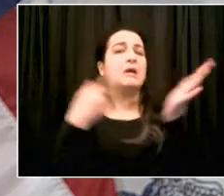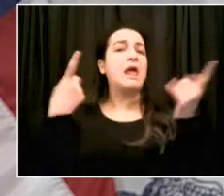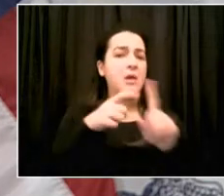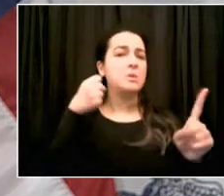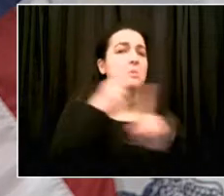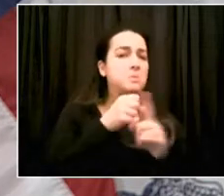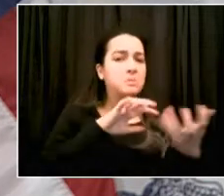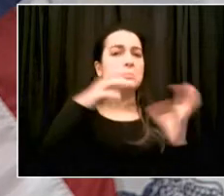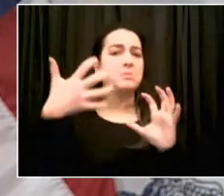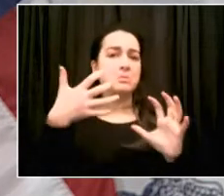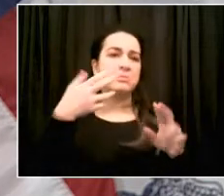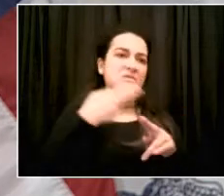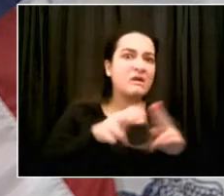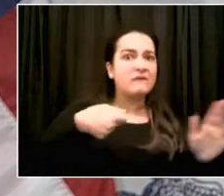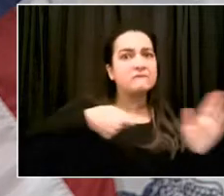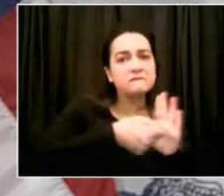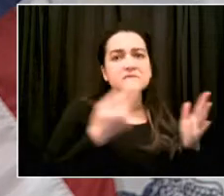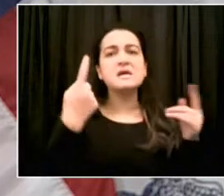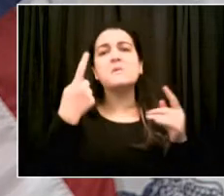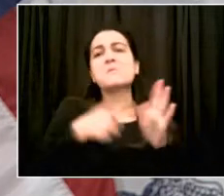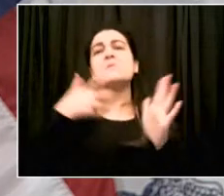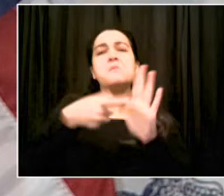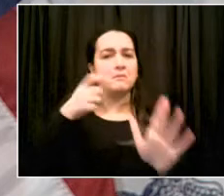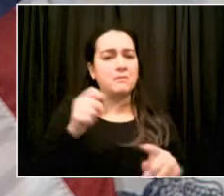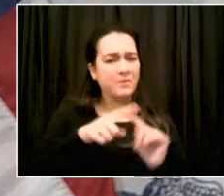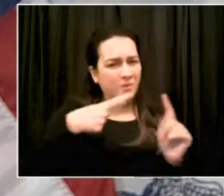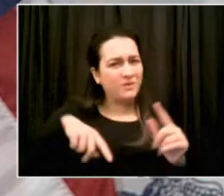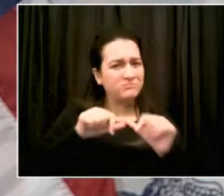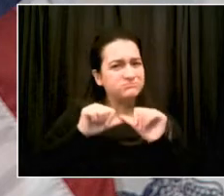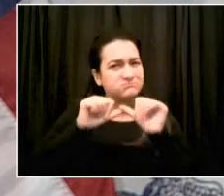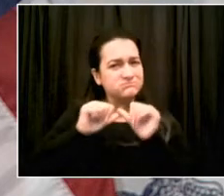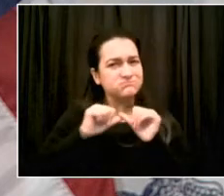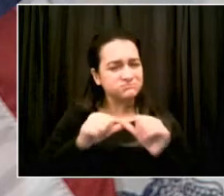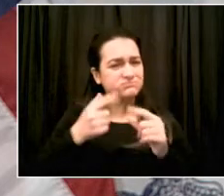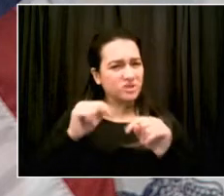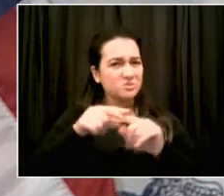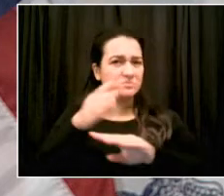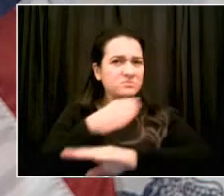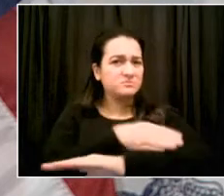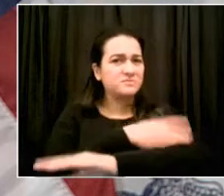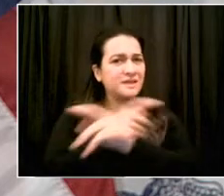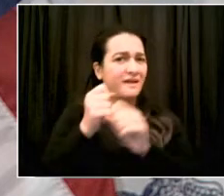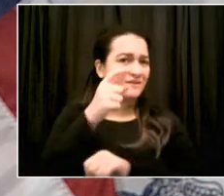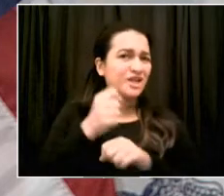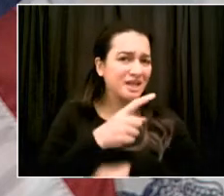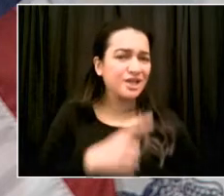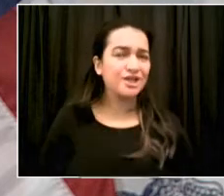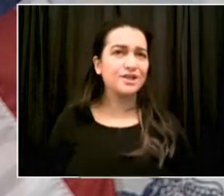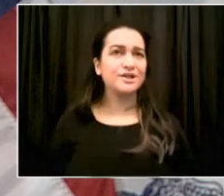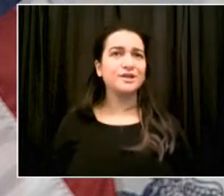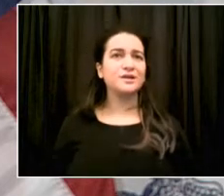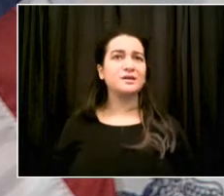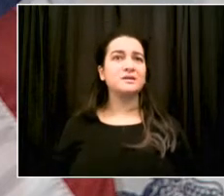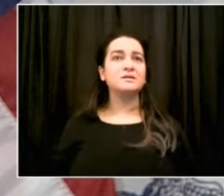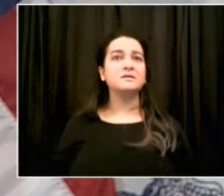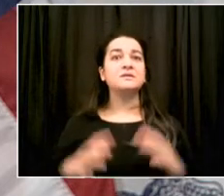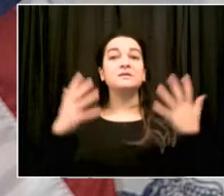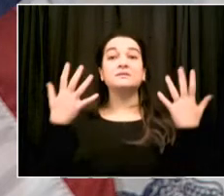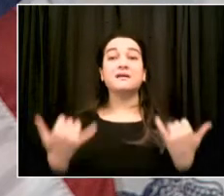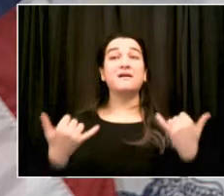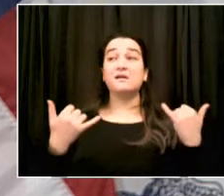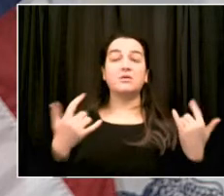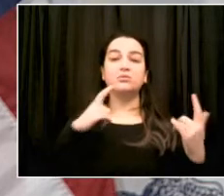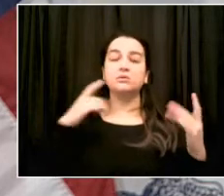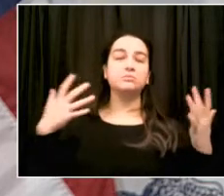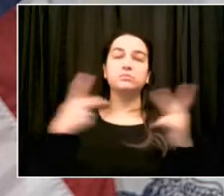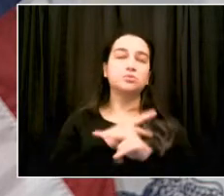a perfect storm. And we are in the process of overcoming that. And there's no question we're going to come back